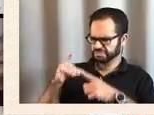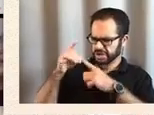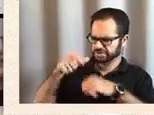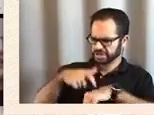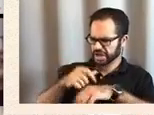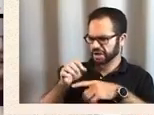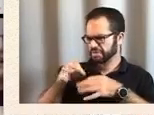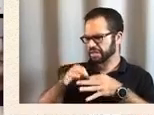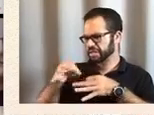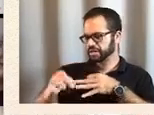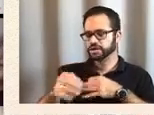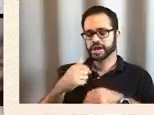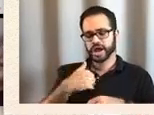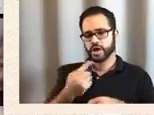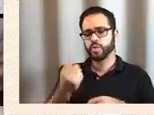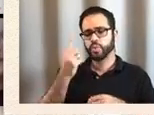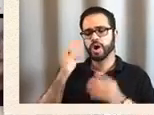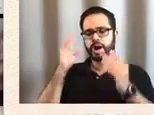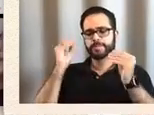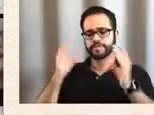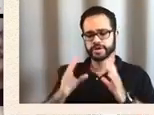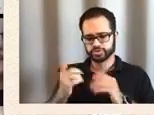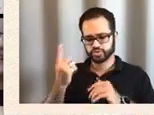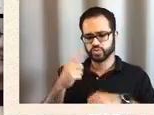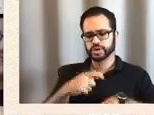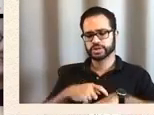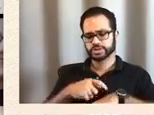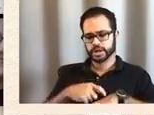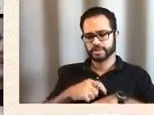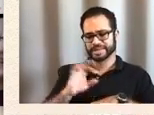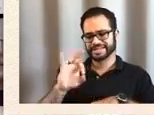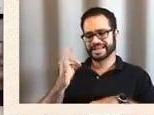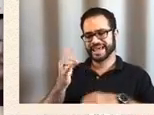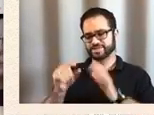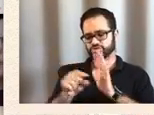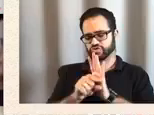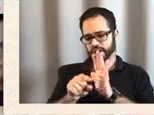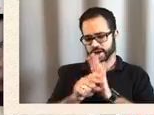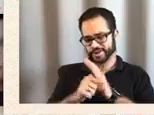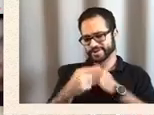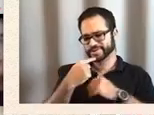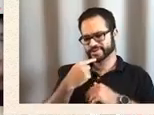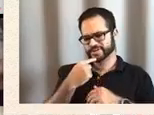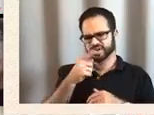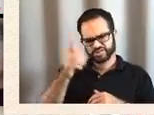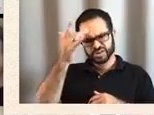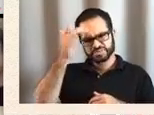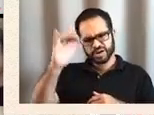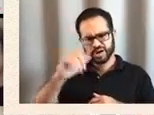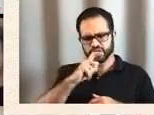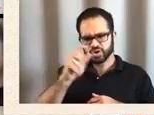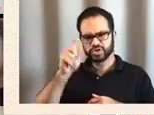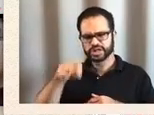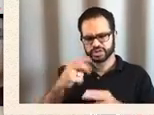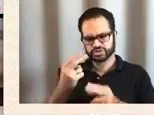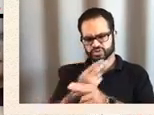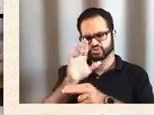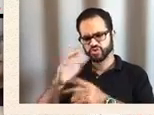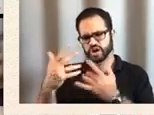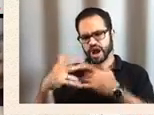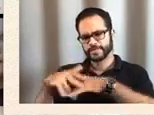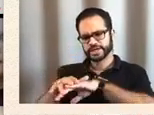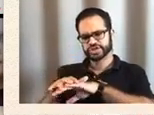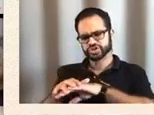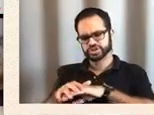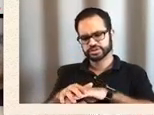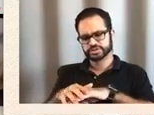a professor in my 9th grade year state that you're smart, so you won't need to use your accommodations. So